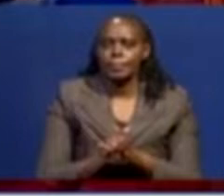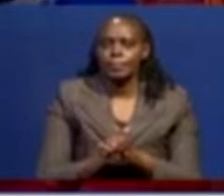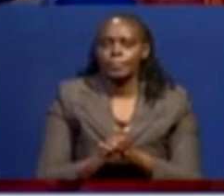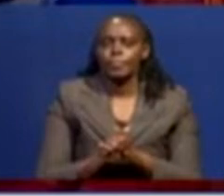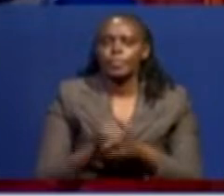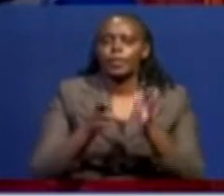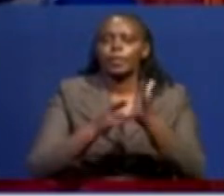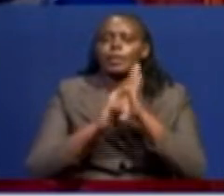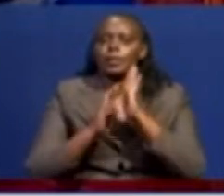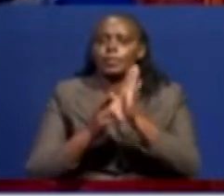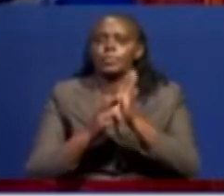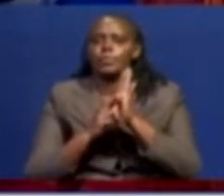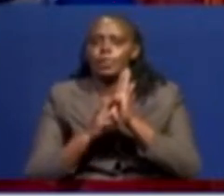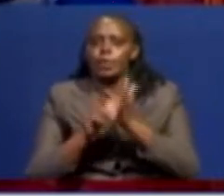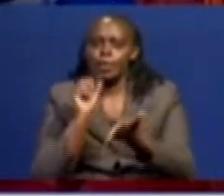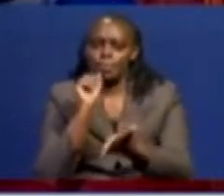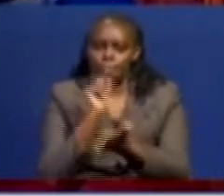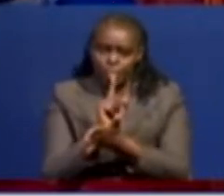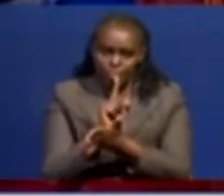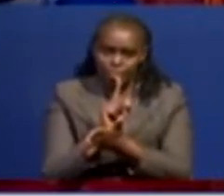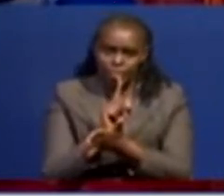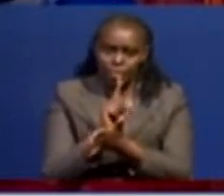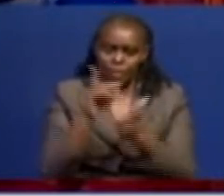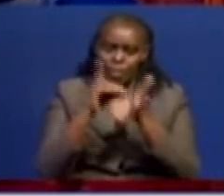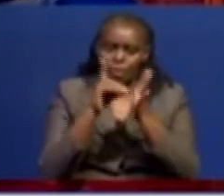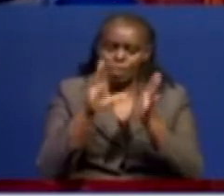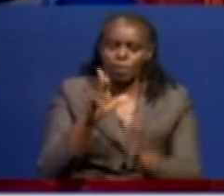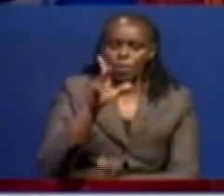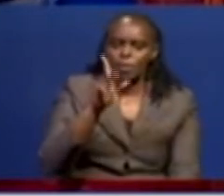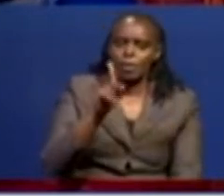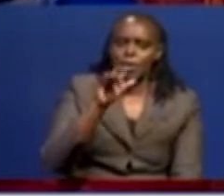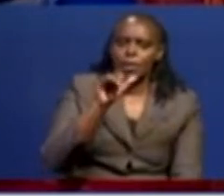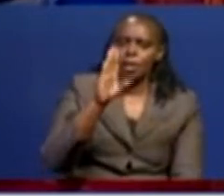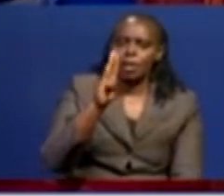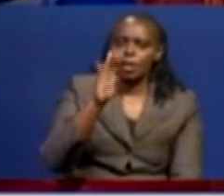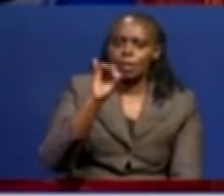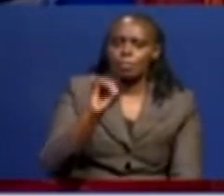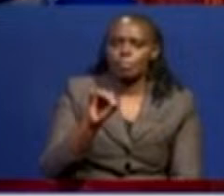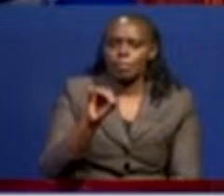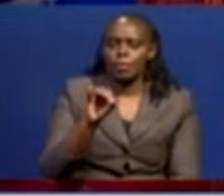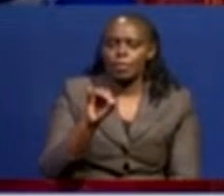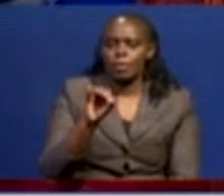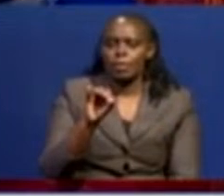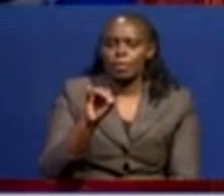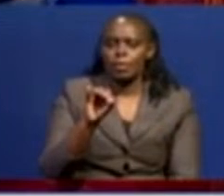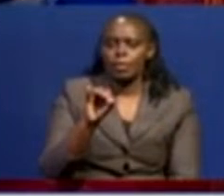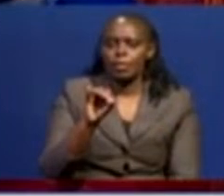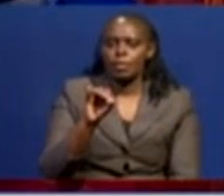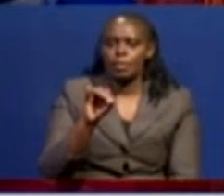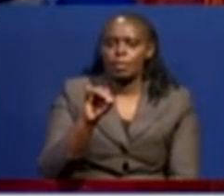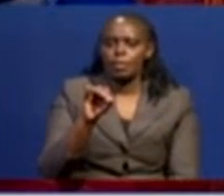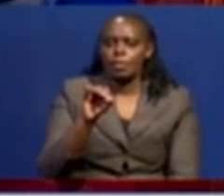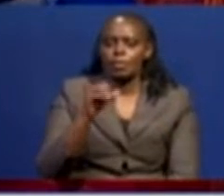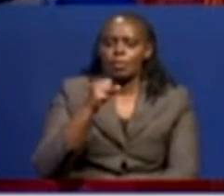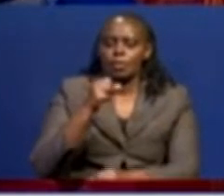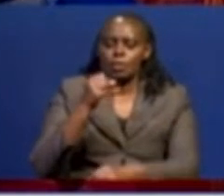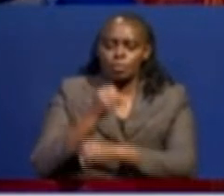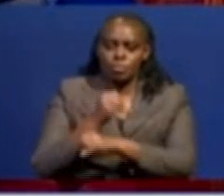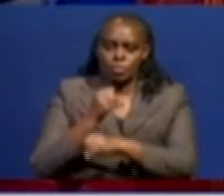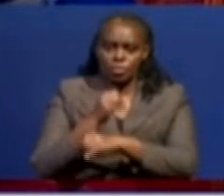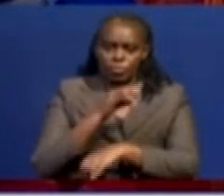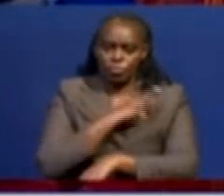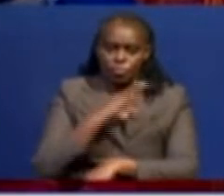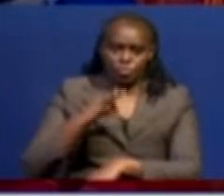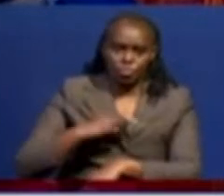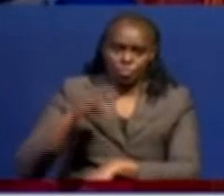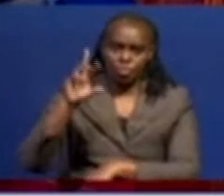Yes? Yes. That required the dismissal of Dr. Kiambi Aderu Zambura and Chief of